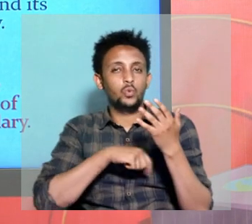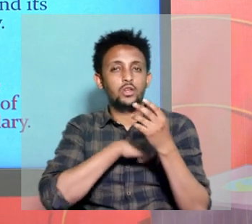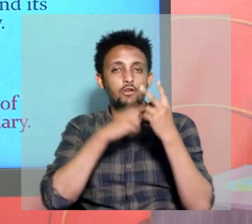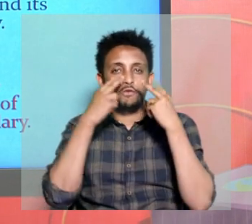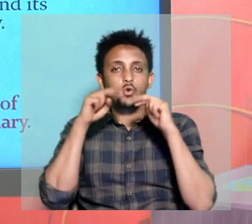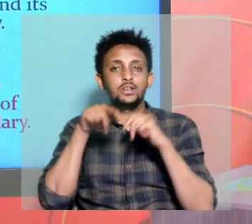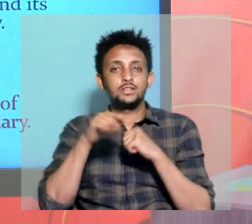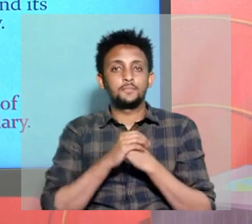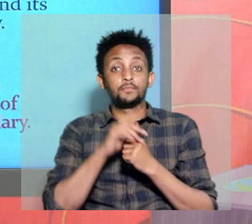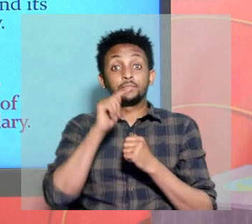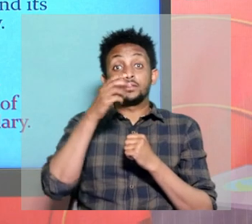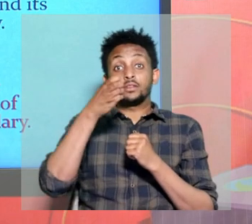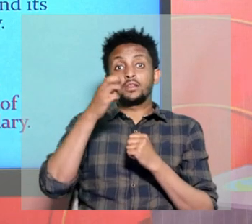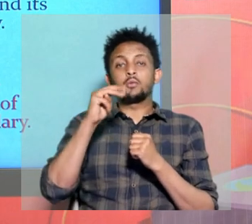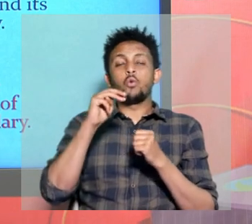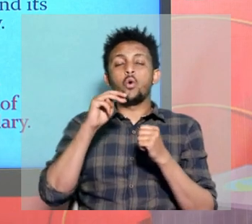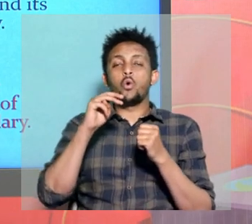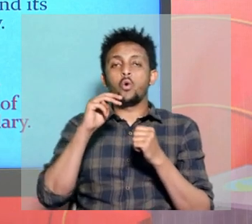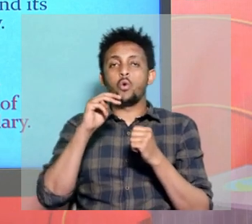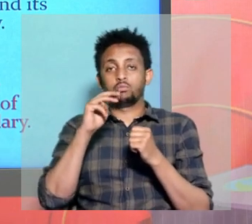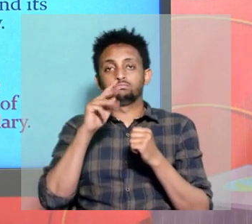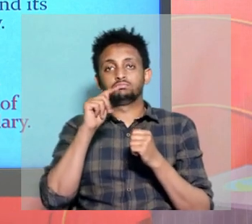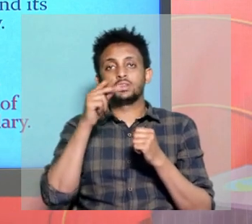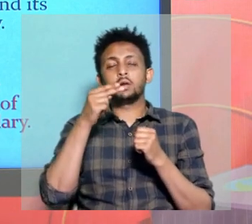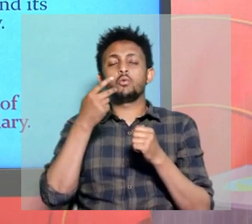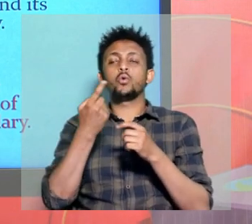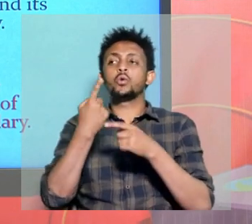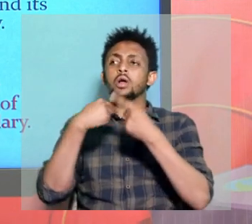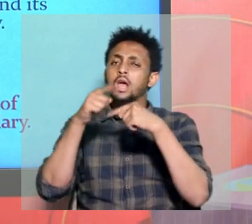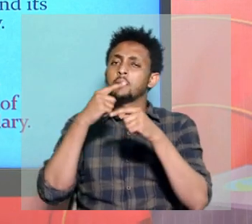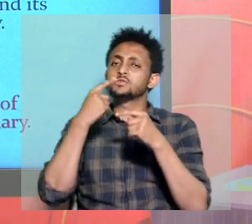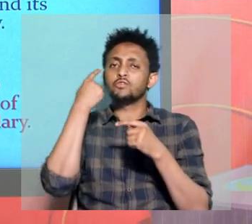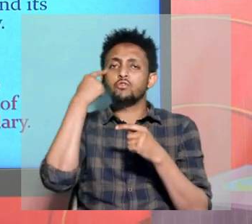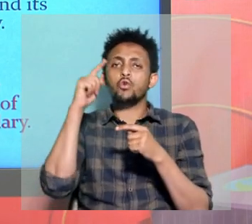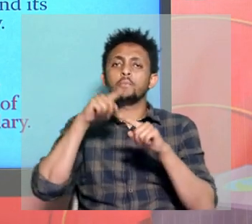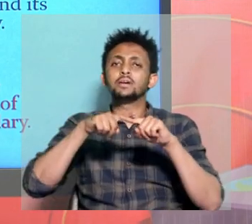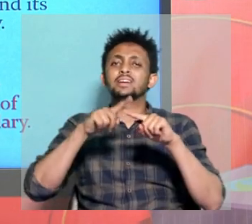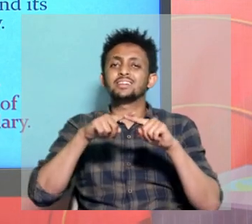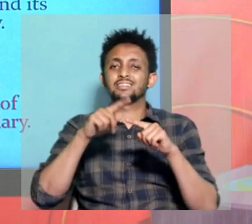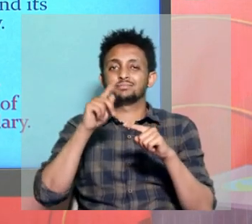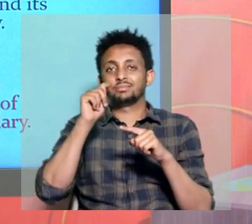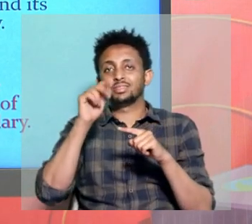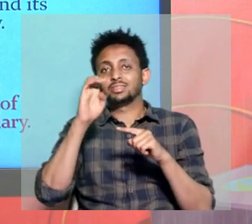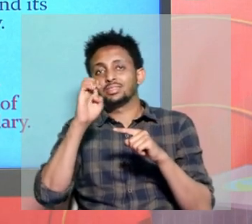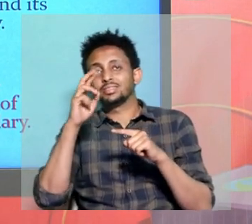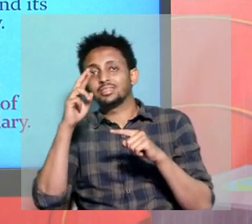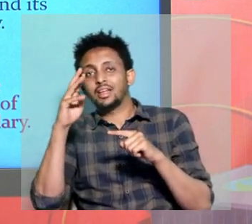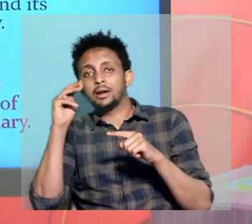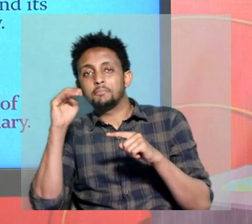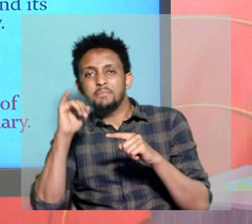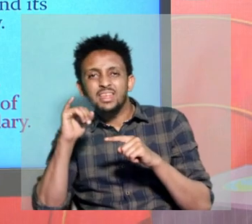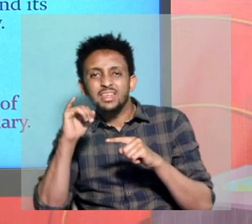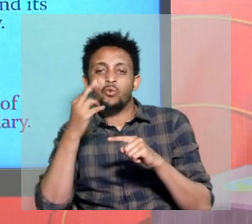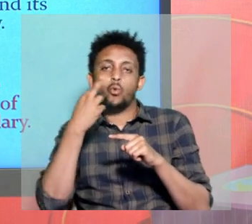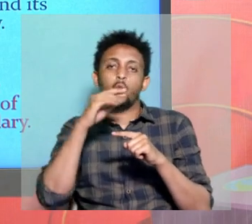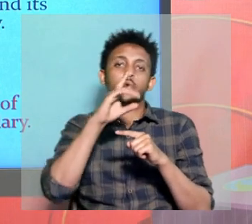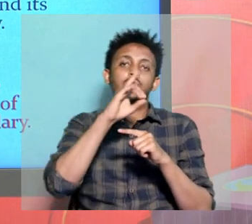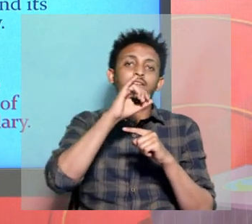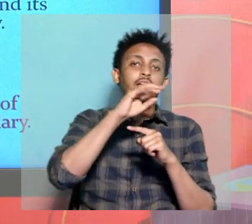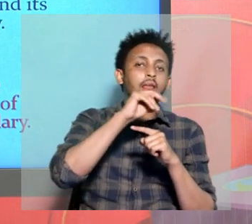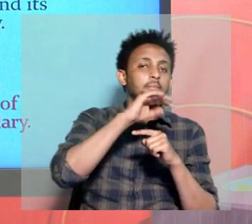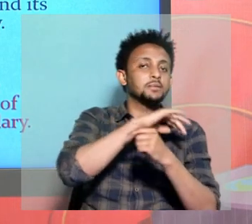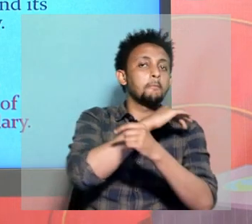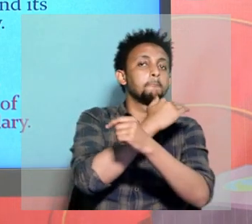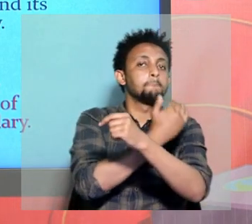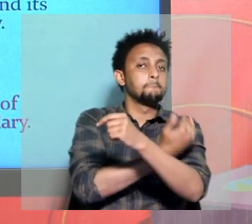on. And thermodynamics, the term thermodynamics came from Greek words, which means thermi is heat and dynamis or dynamics is